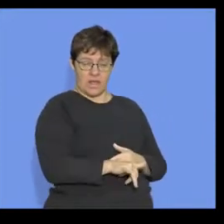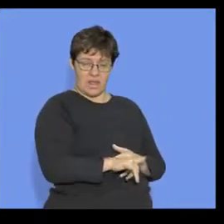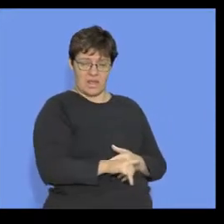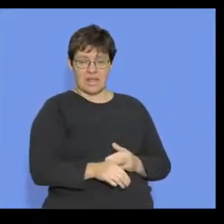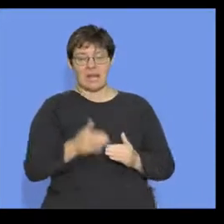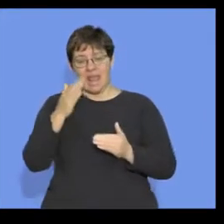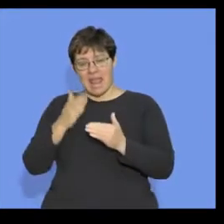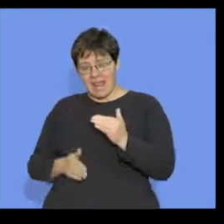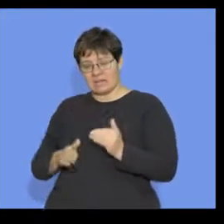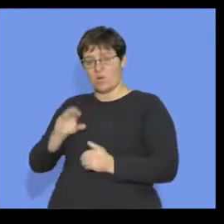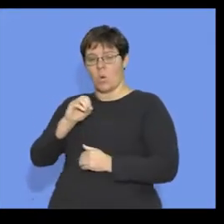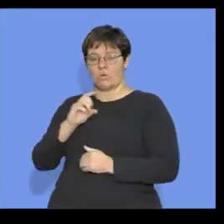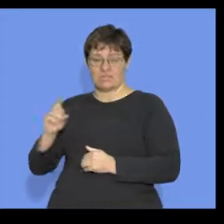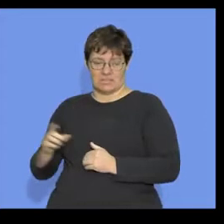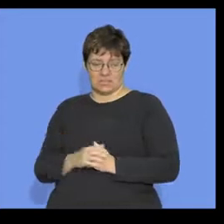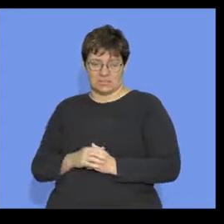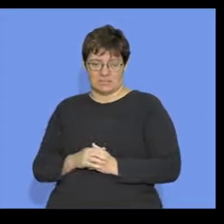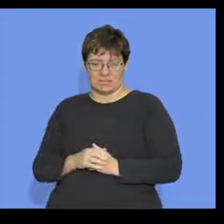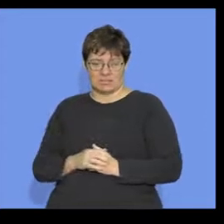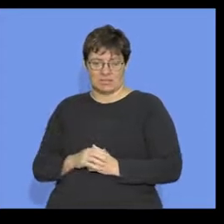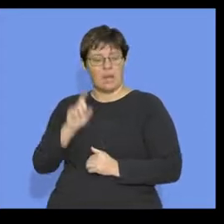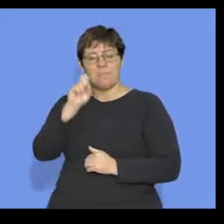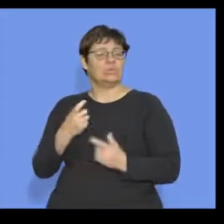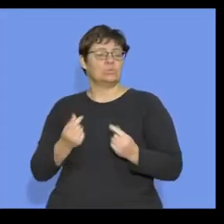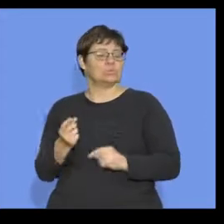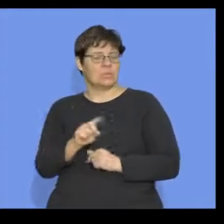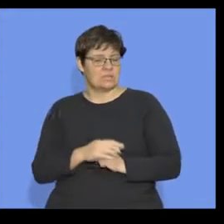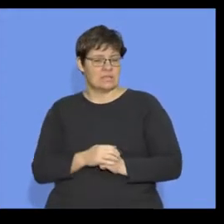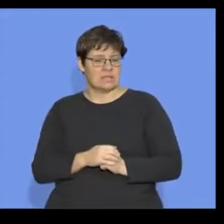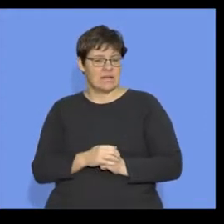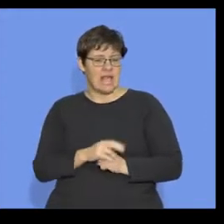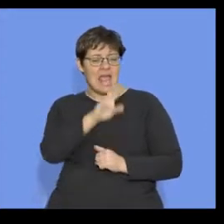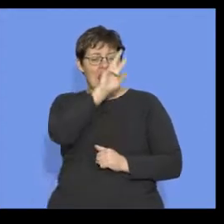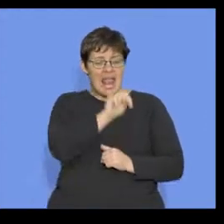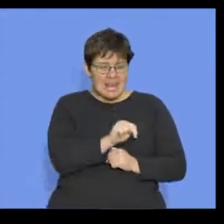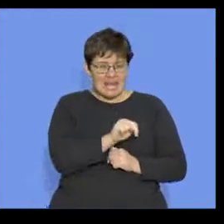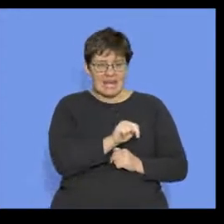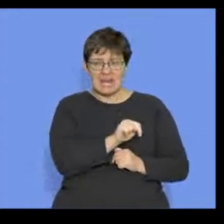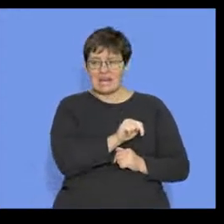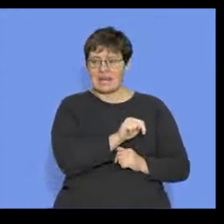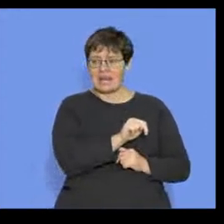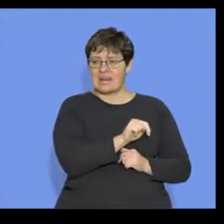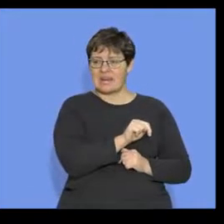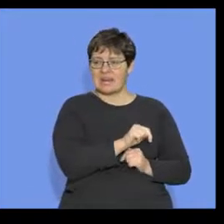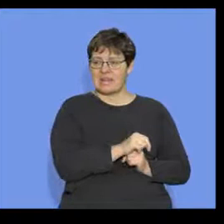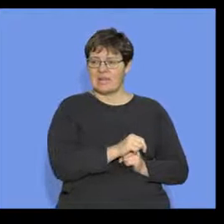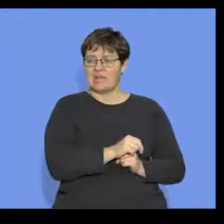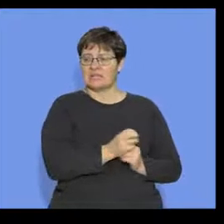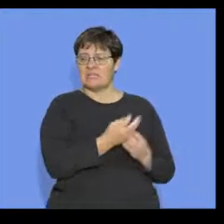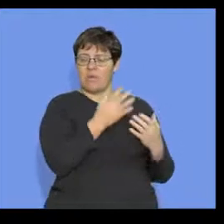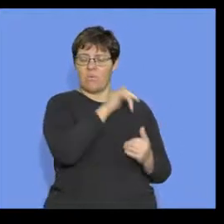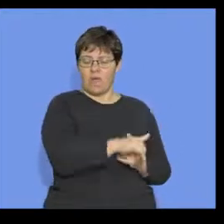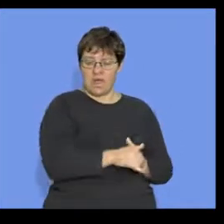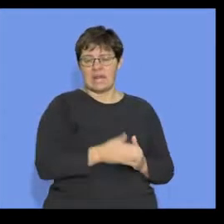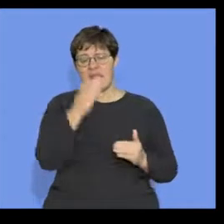Y and ends with an odd digit. So what do we have to do? The N means the number of number plate that starts with